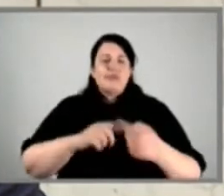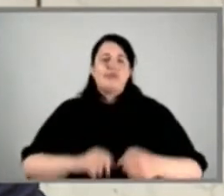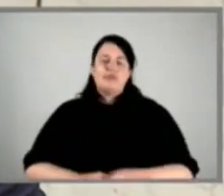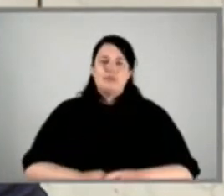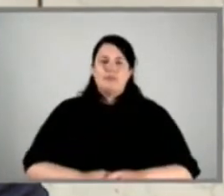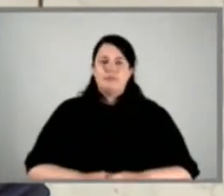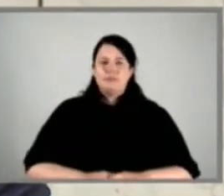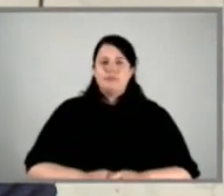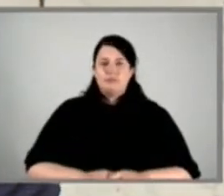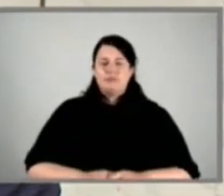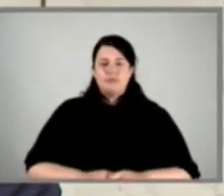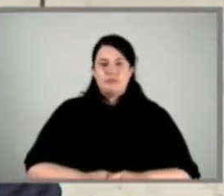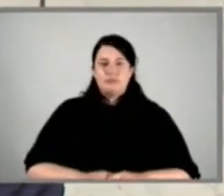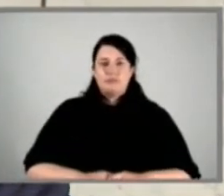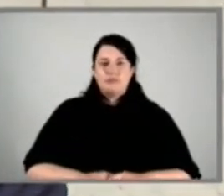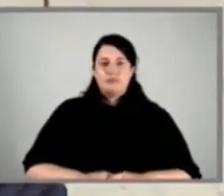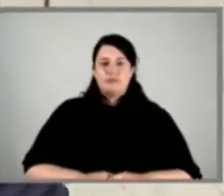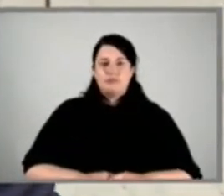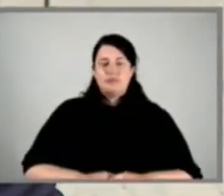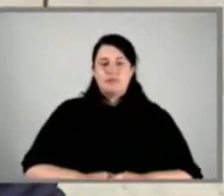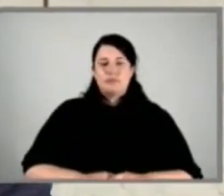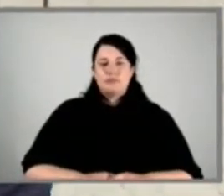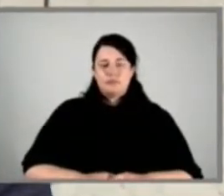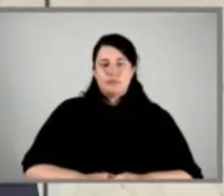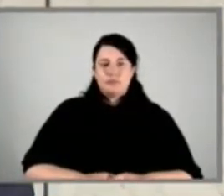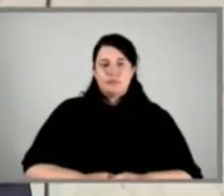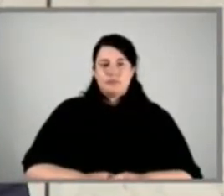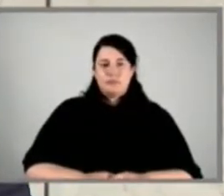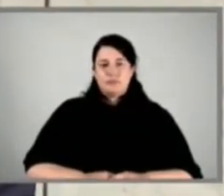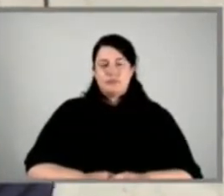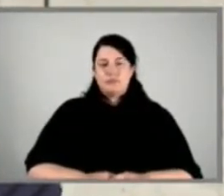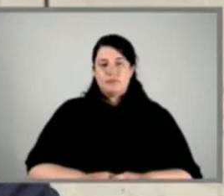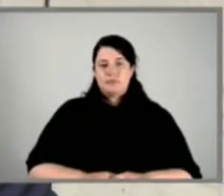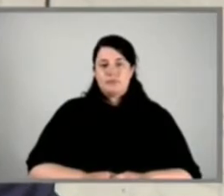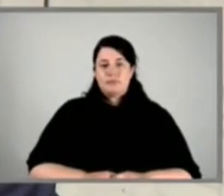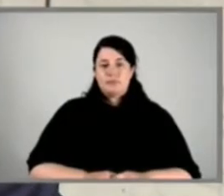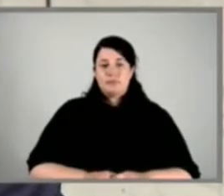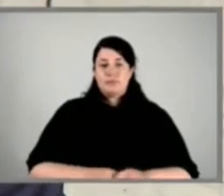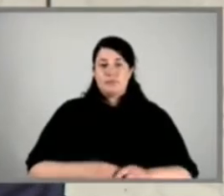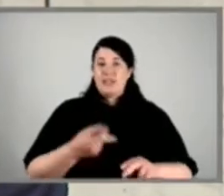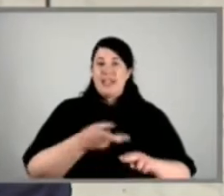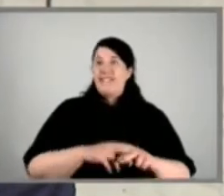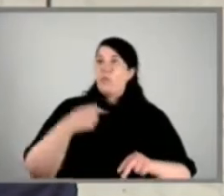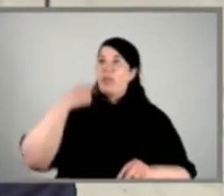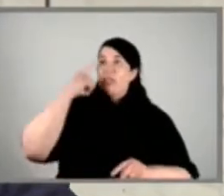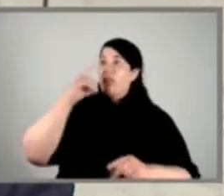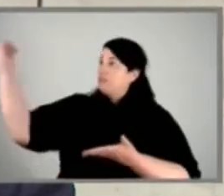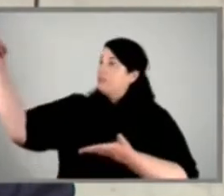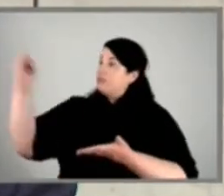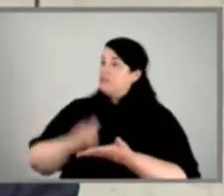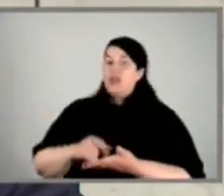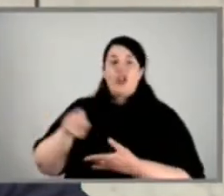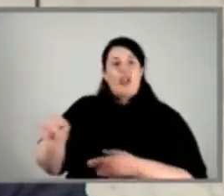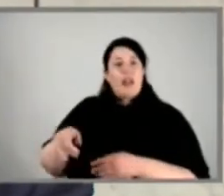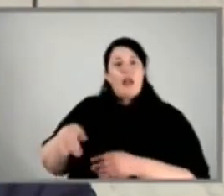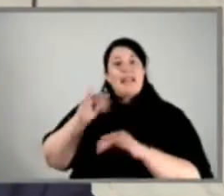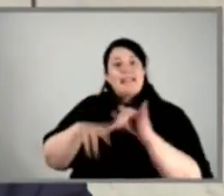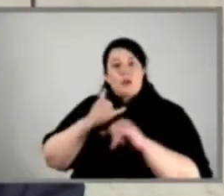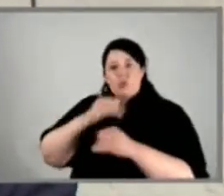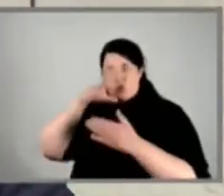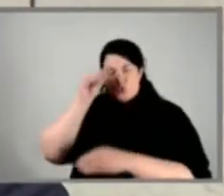suggestion, that somehow the quarantine can be waived in order to get through this, well, that is not an option that either